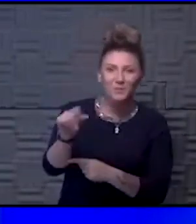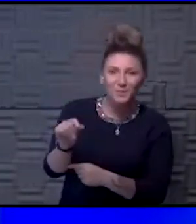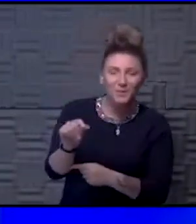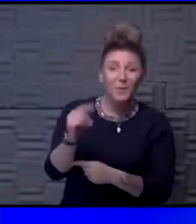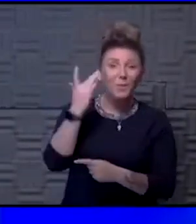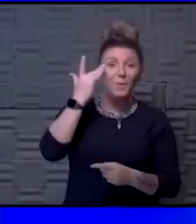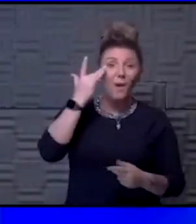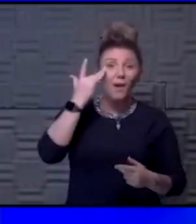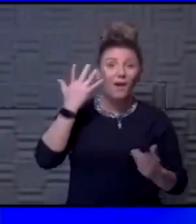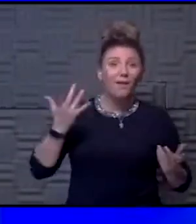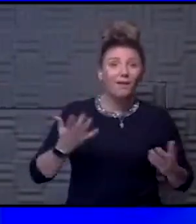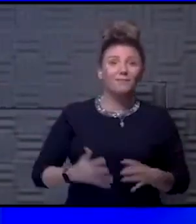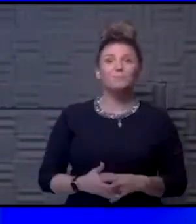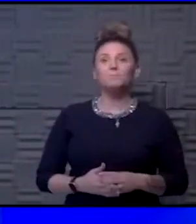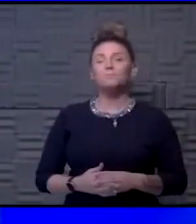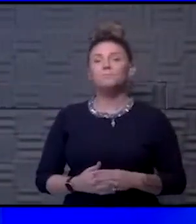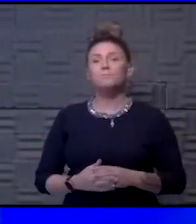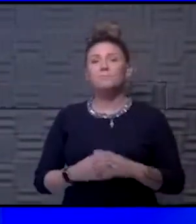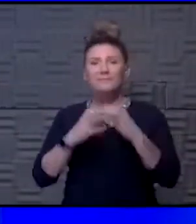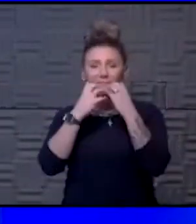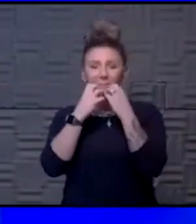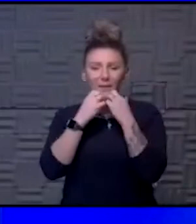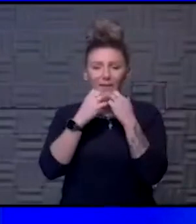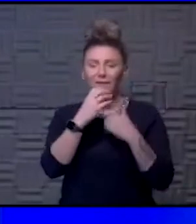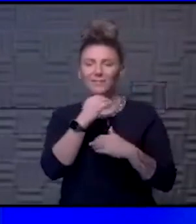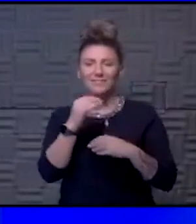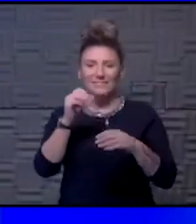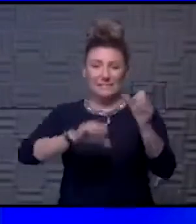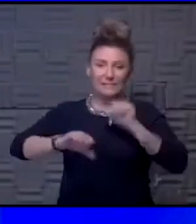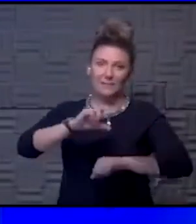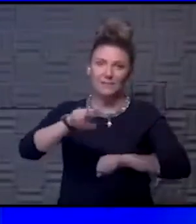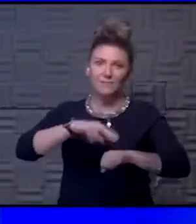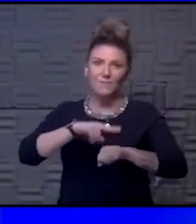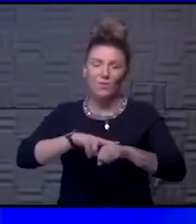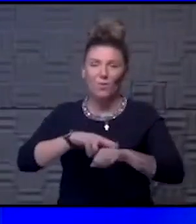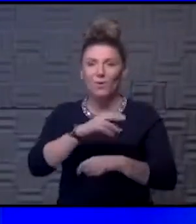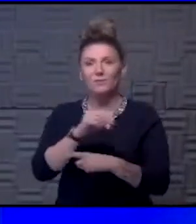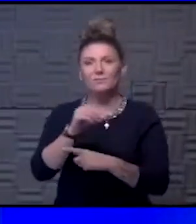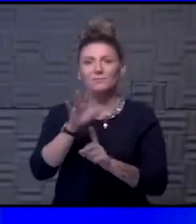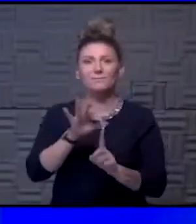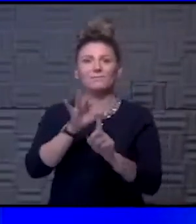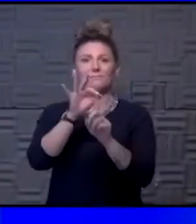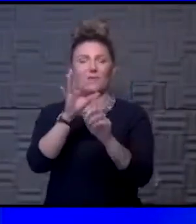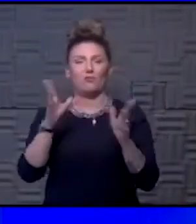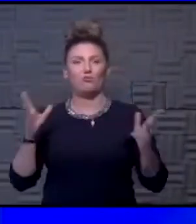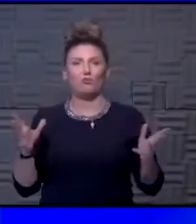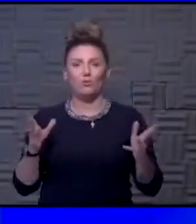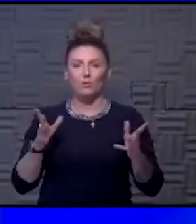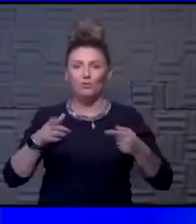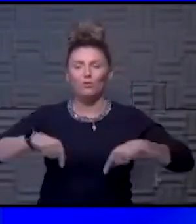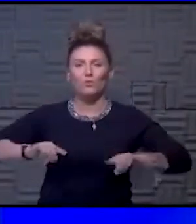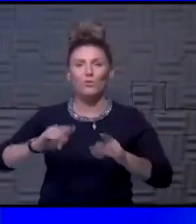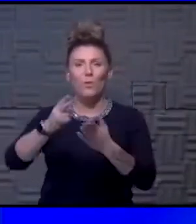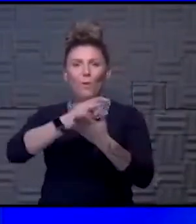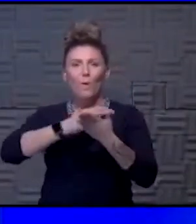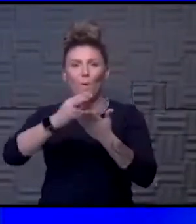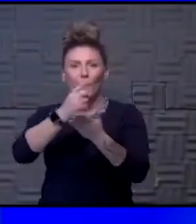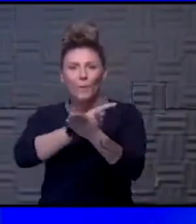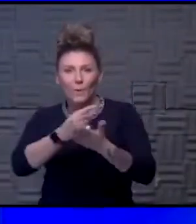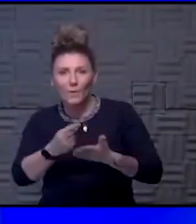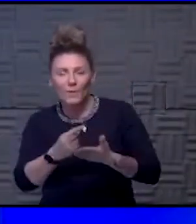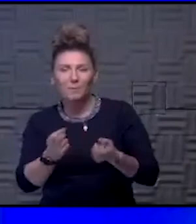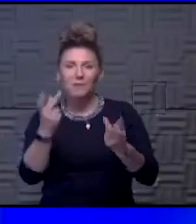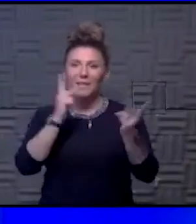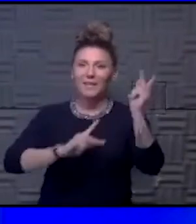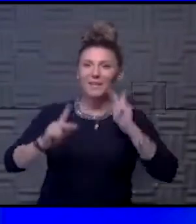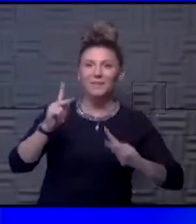because of compassion and, of course, science, especially during this Holy Week. We can see that a lot of people are going